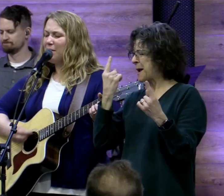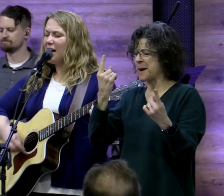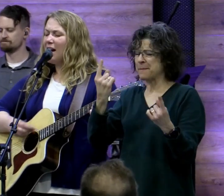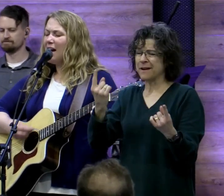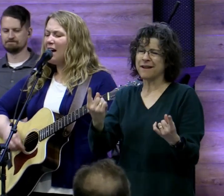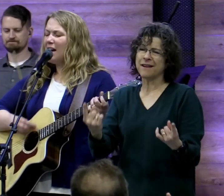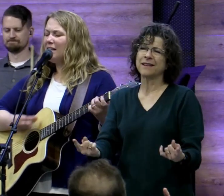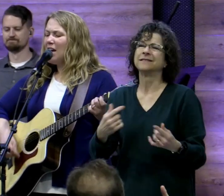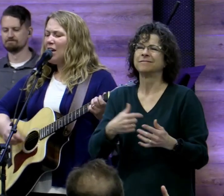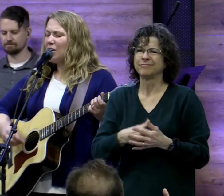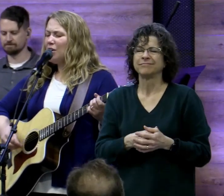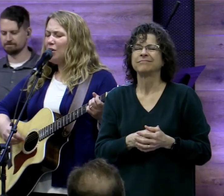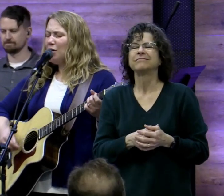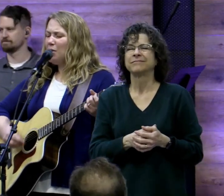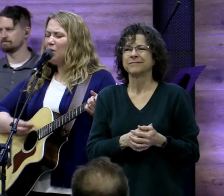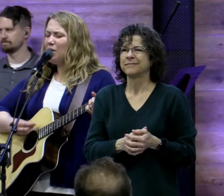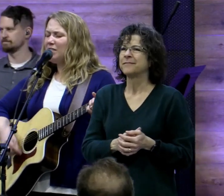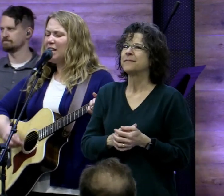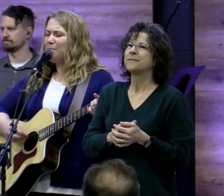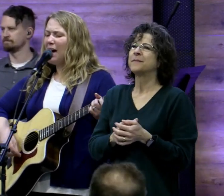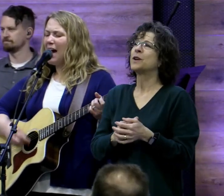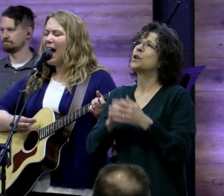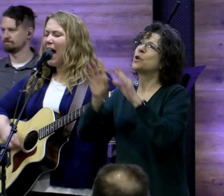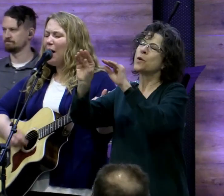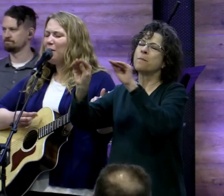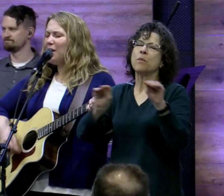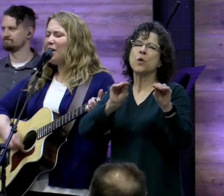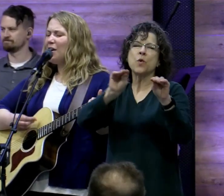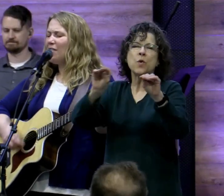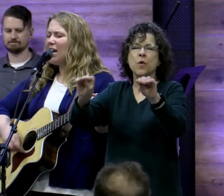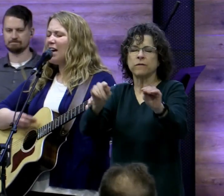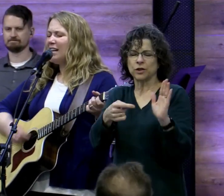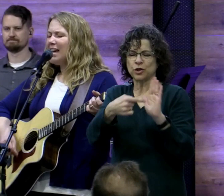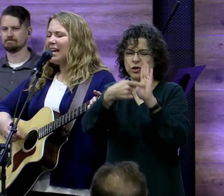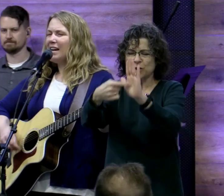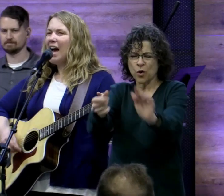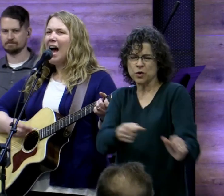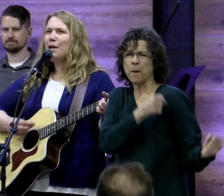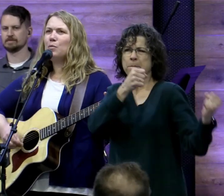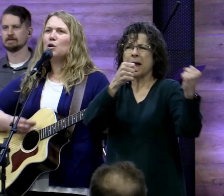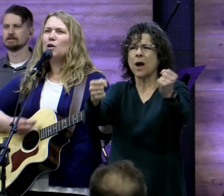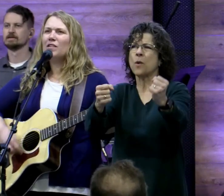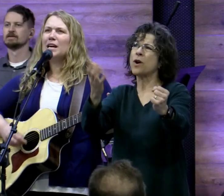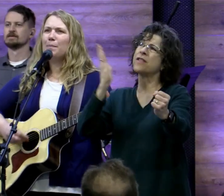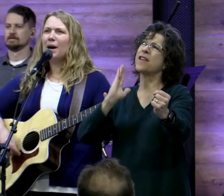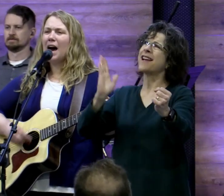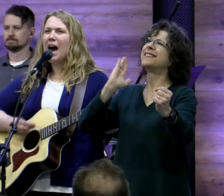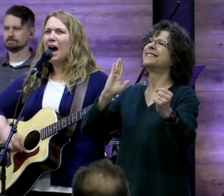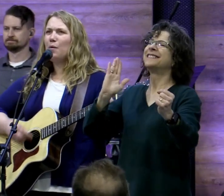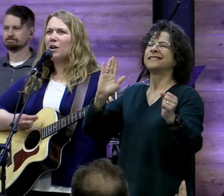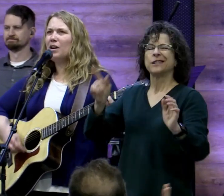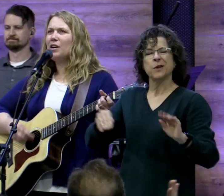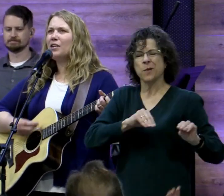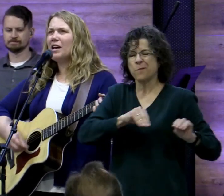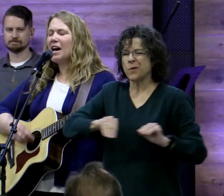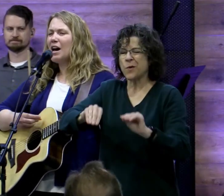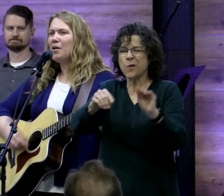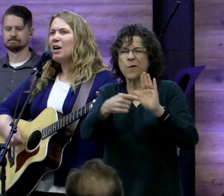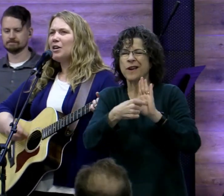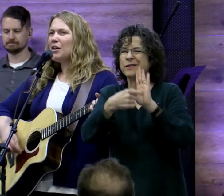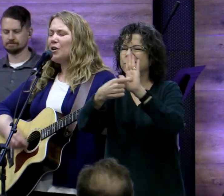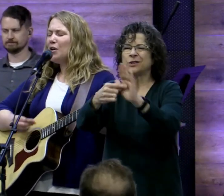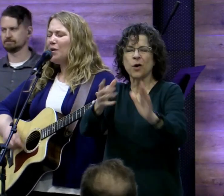same God. You moved in power then. God, move in power